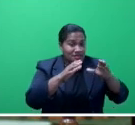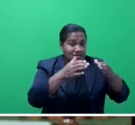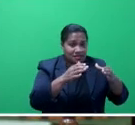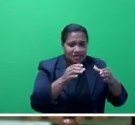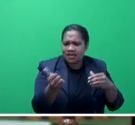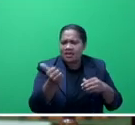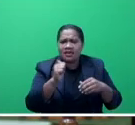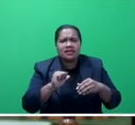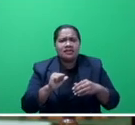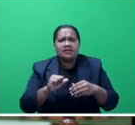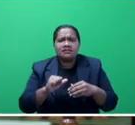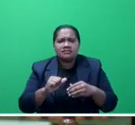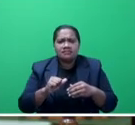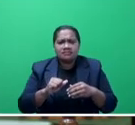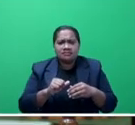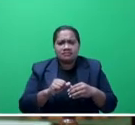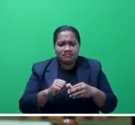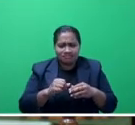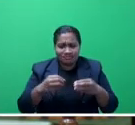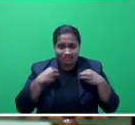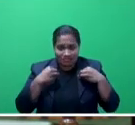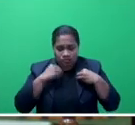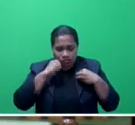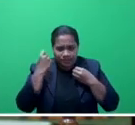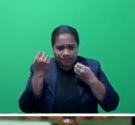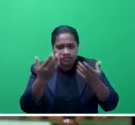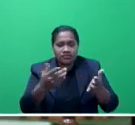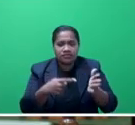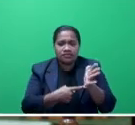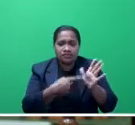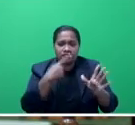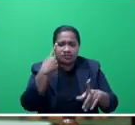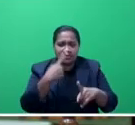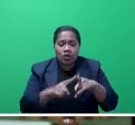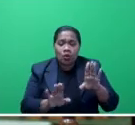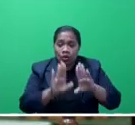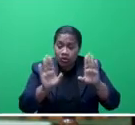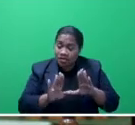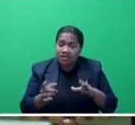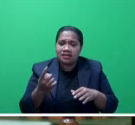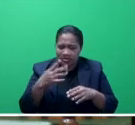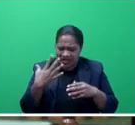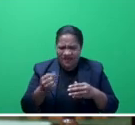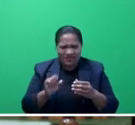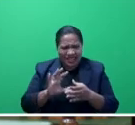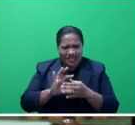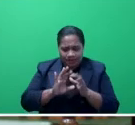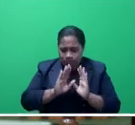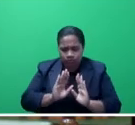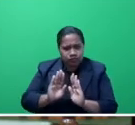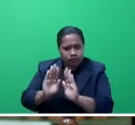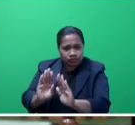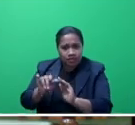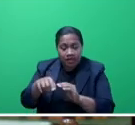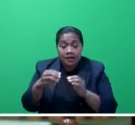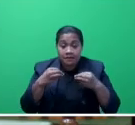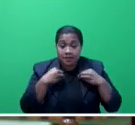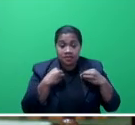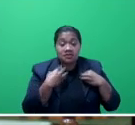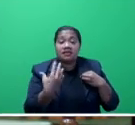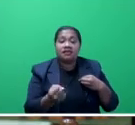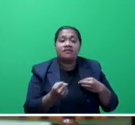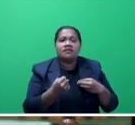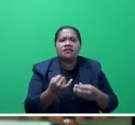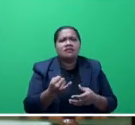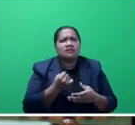in recycling business will be granted a tax holiday and a duty concession package. Under this initiative, businesses are offered 3 years income tax holiday